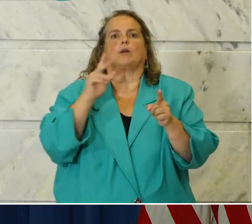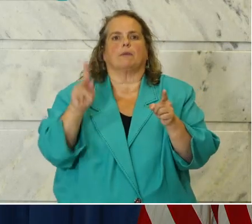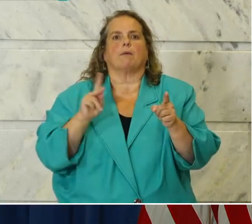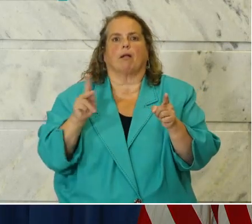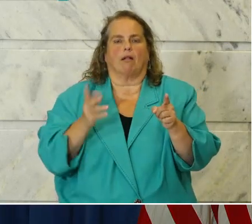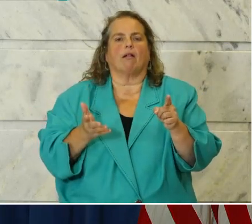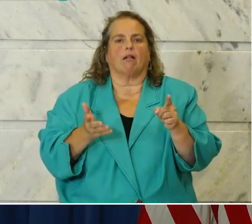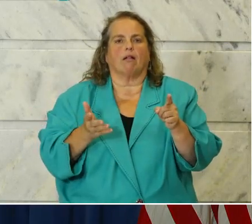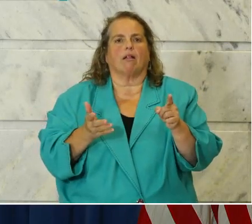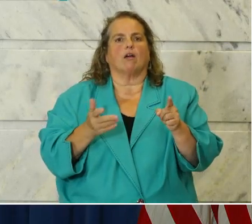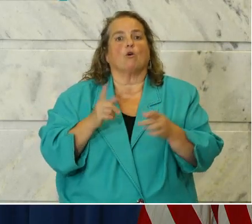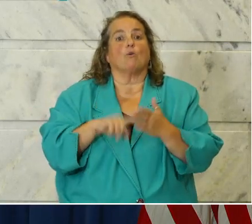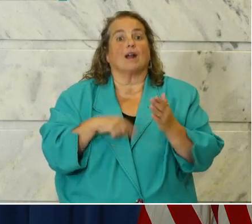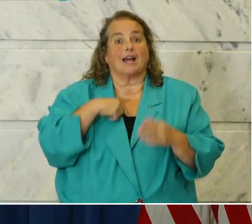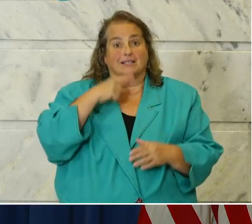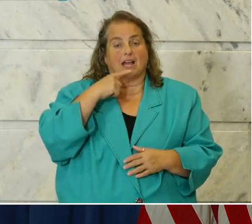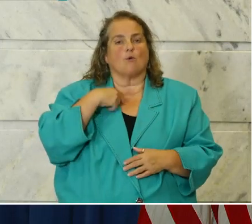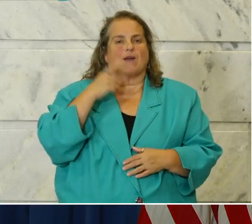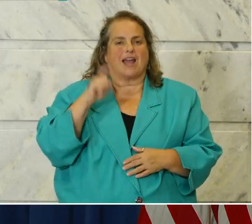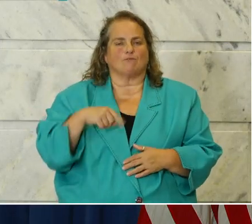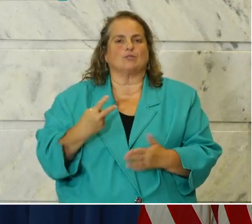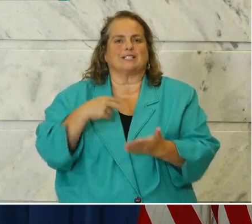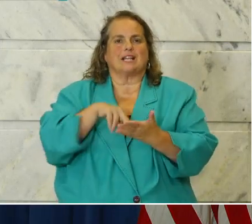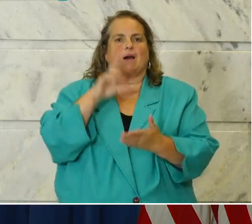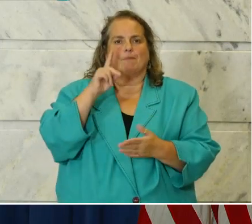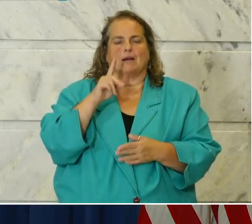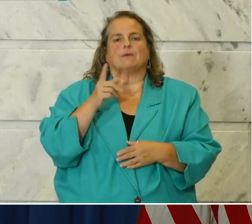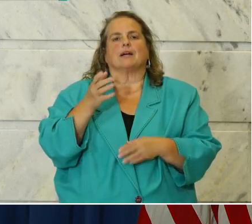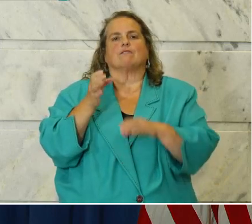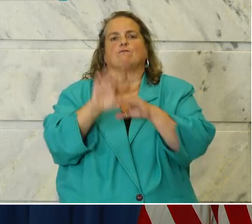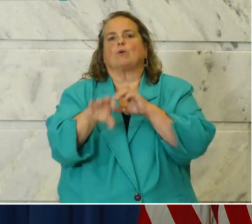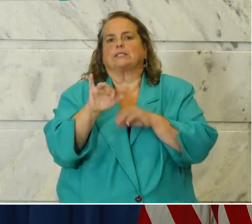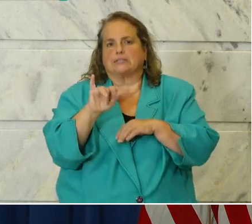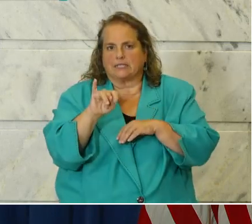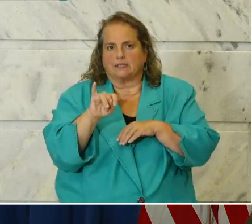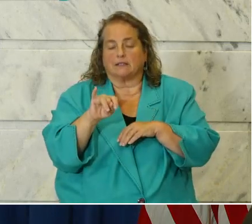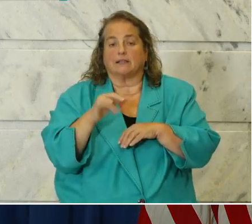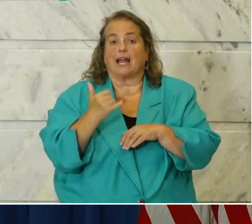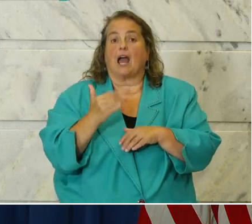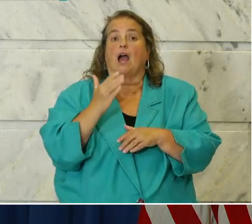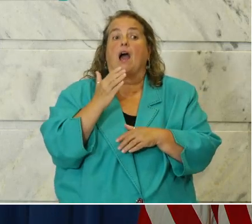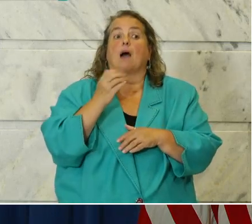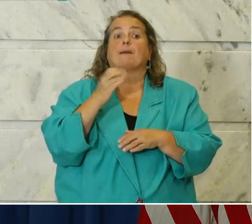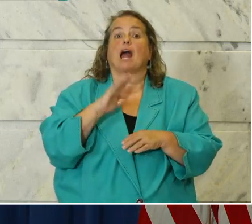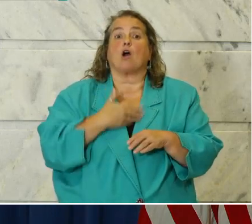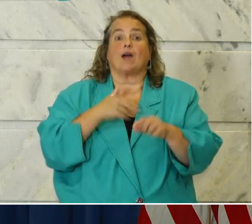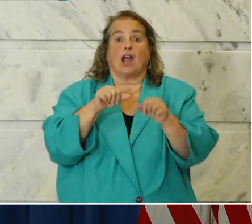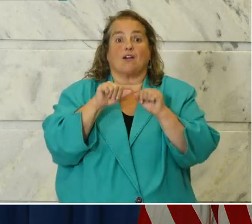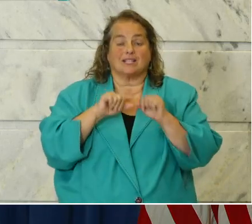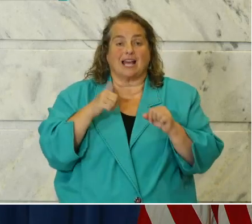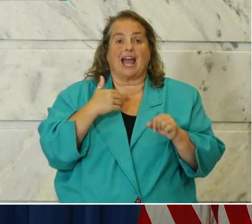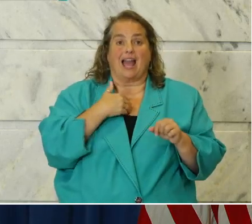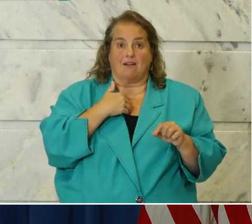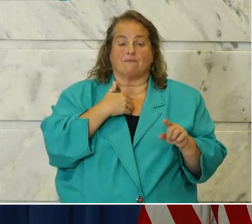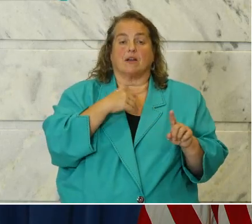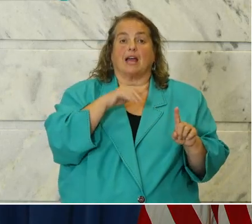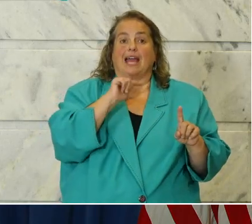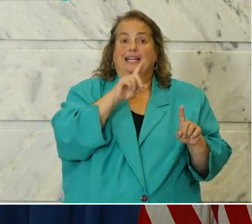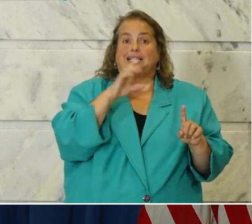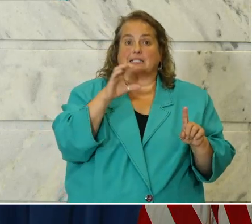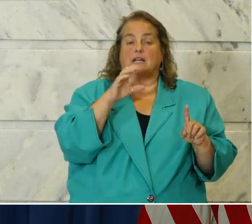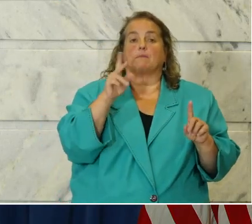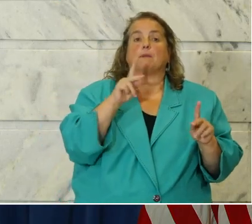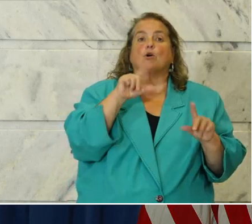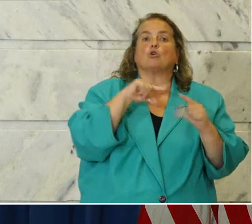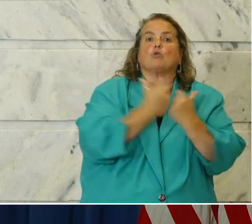say that we need to step up the enforcement on our end. Now, a lot of our areas have their own ABC. Those are the groups that would go out. And we're going to have to be brave